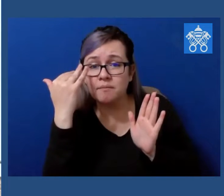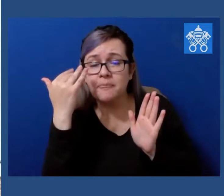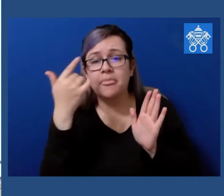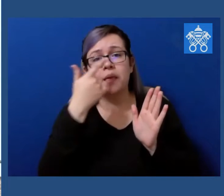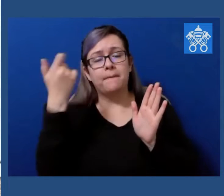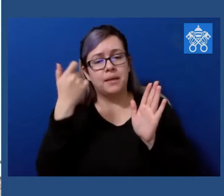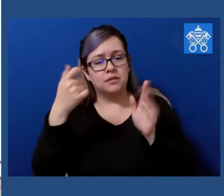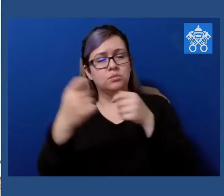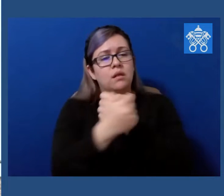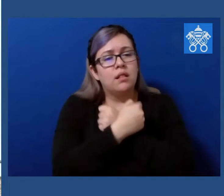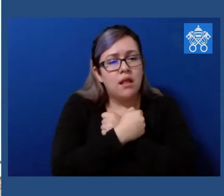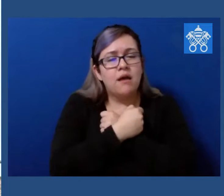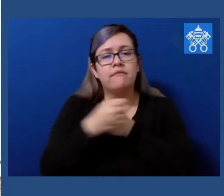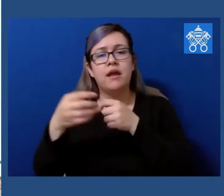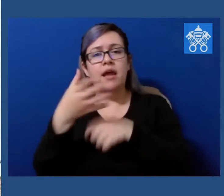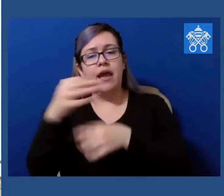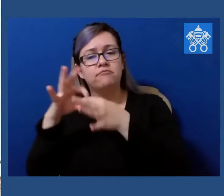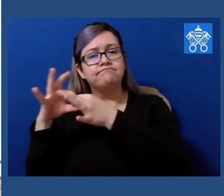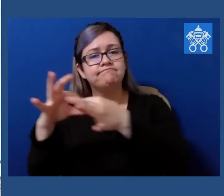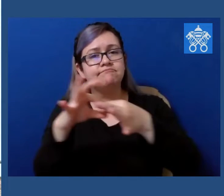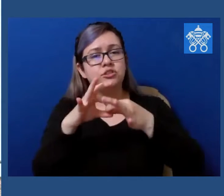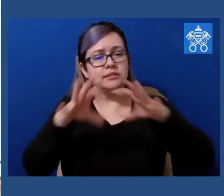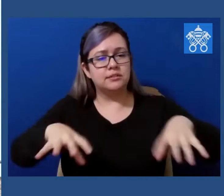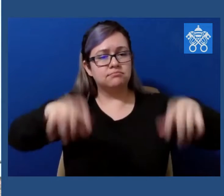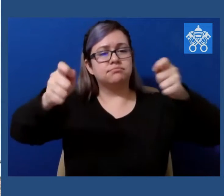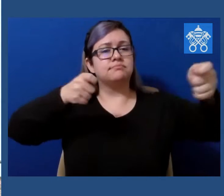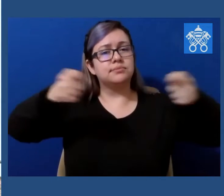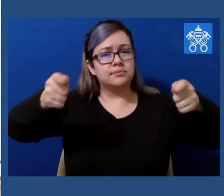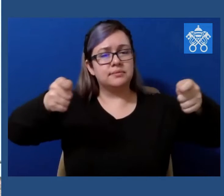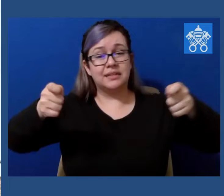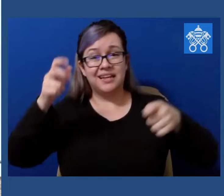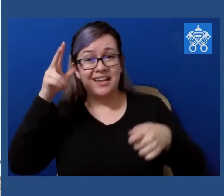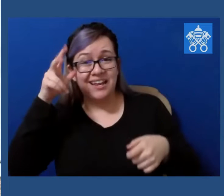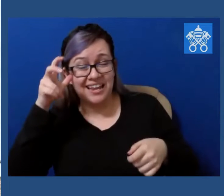Because where love and fraternity reign, evil has no more power.